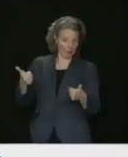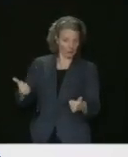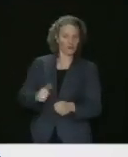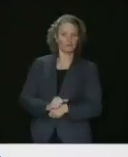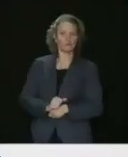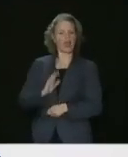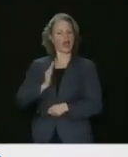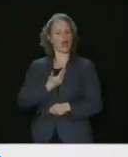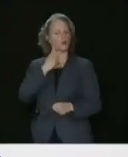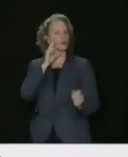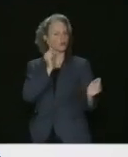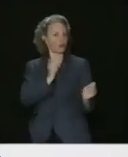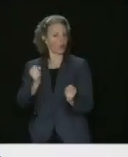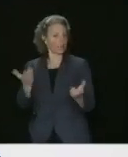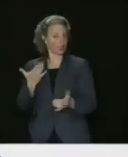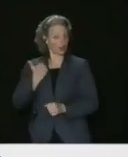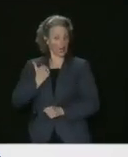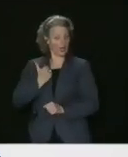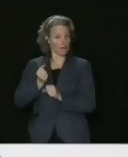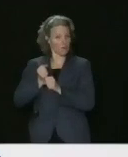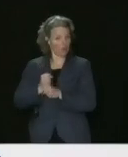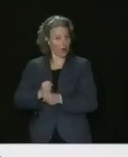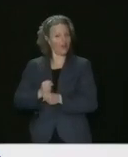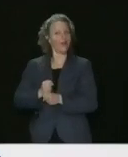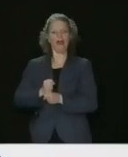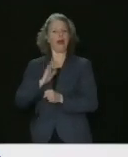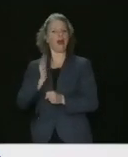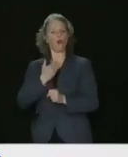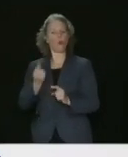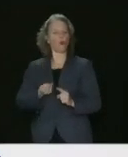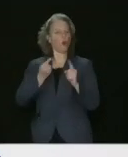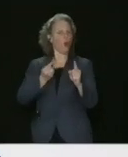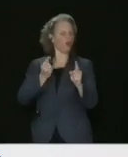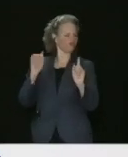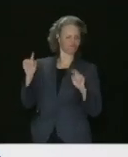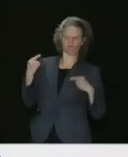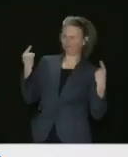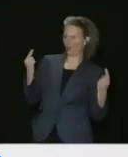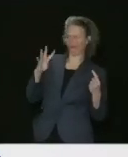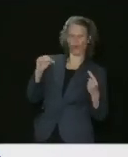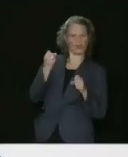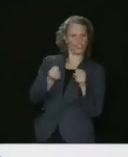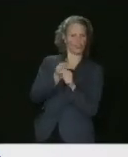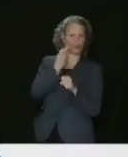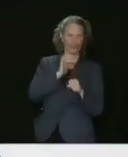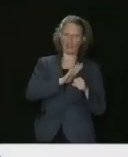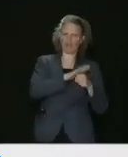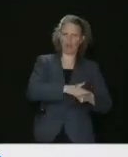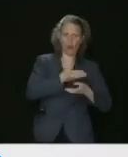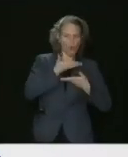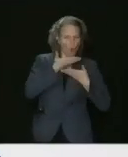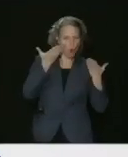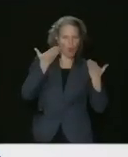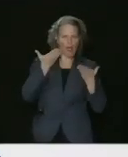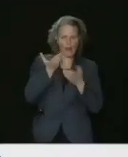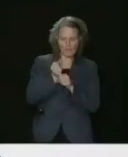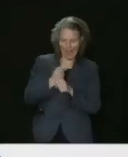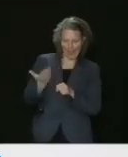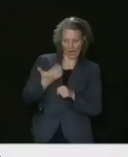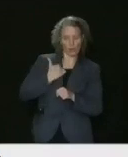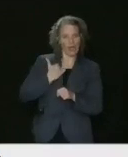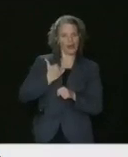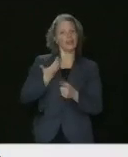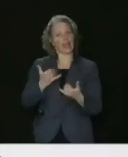is a strategy which is aimed at reversing a 40-year trend by supporting short-term